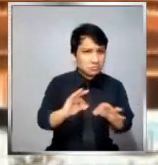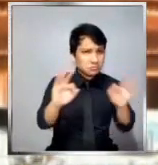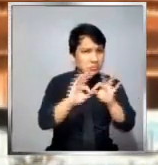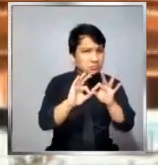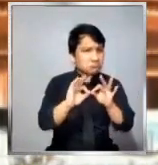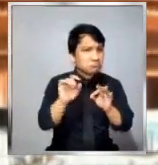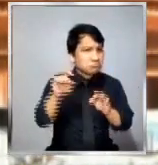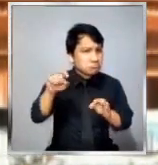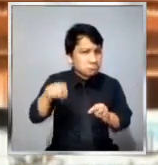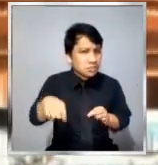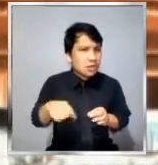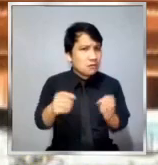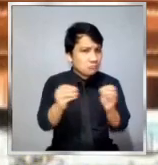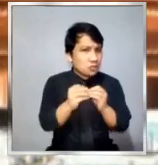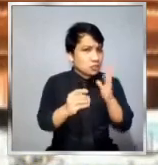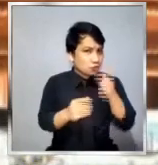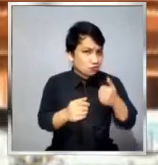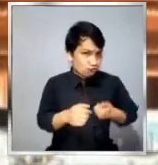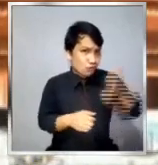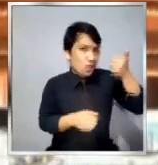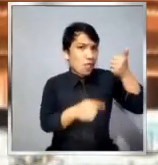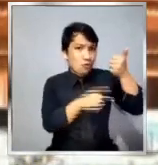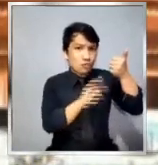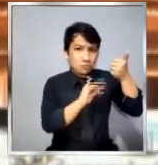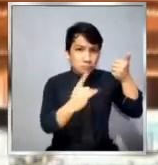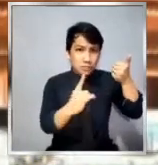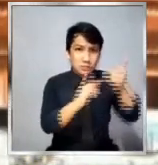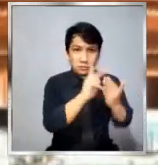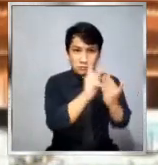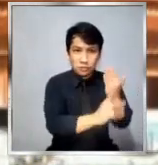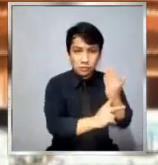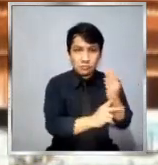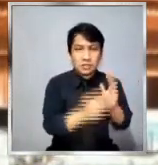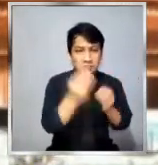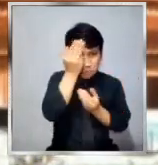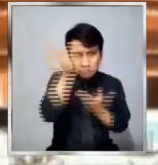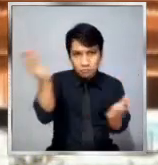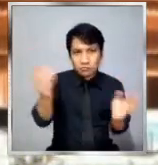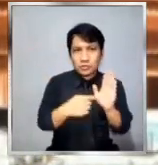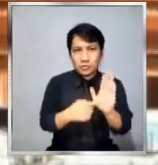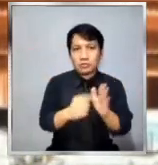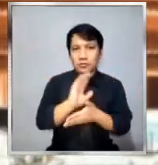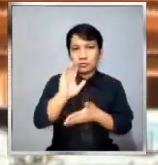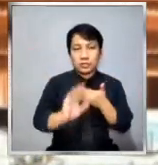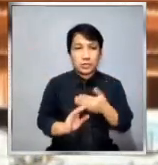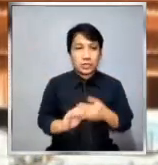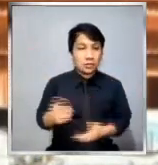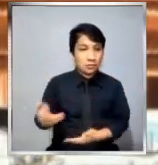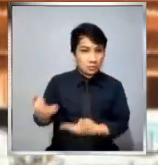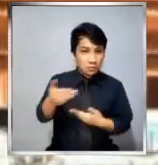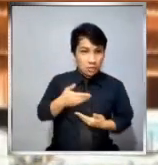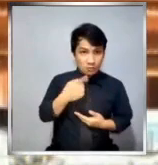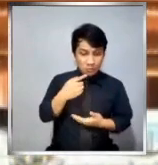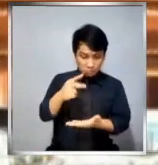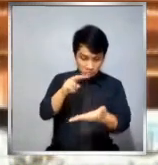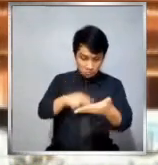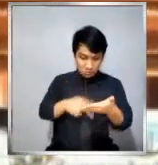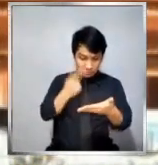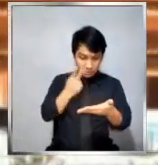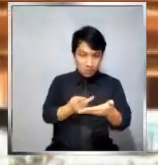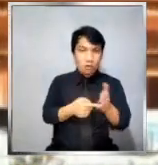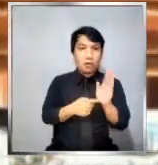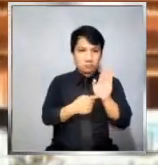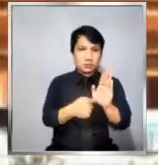Nalo at ang kompleto. Para makita mo ninyo, puntahan